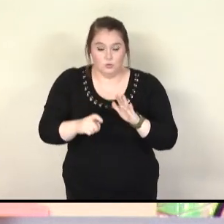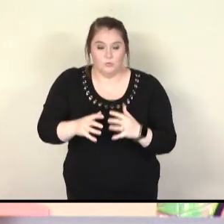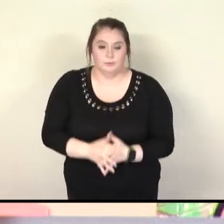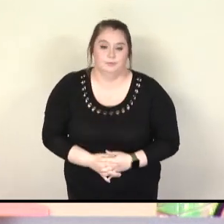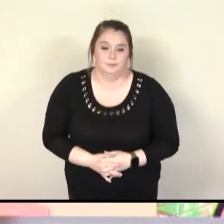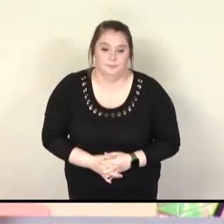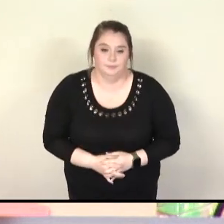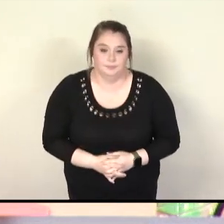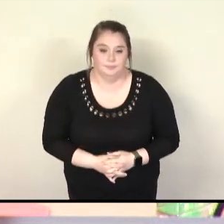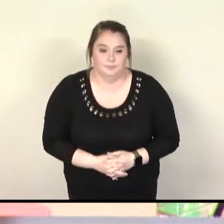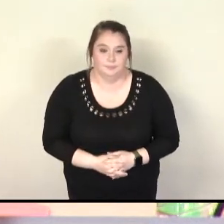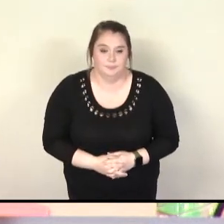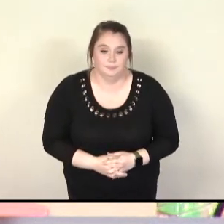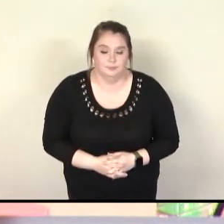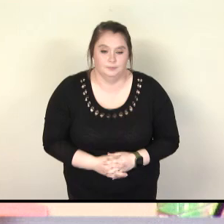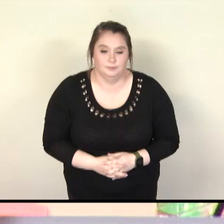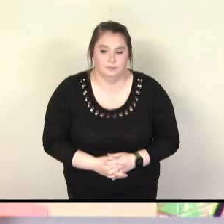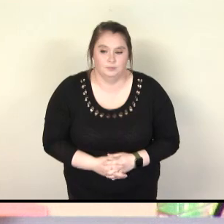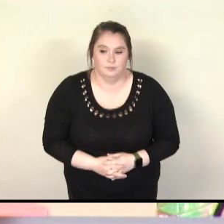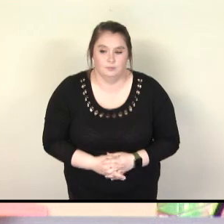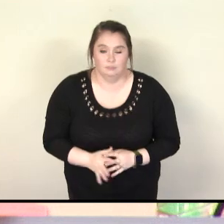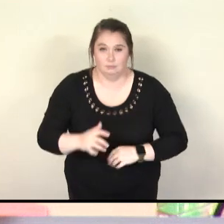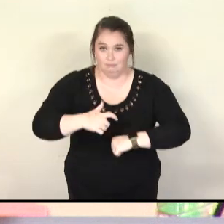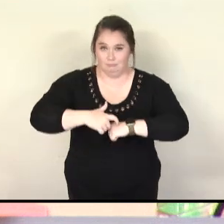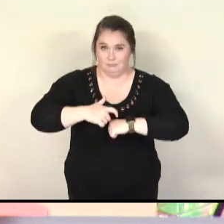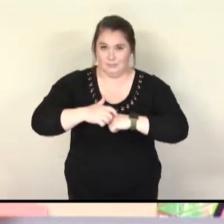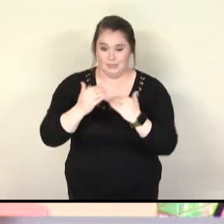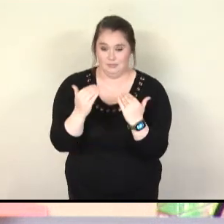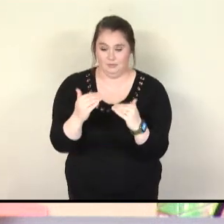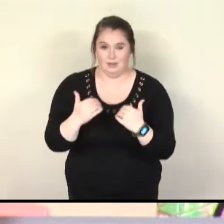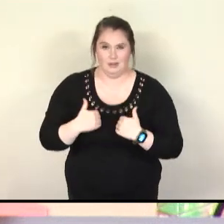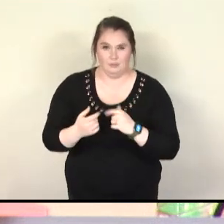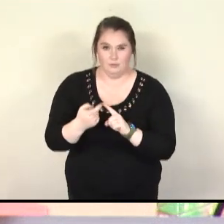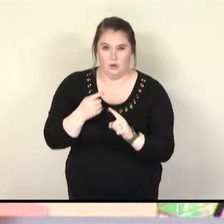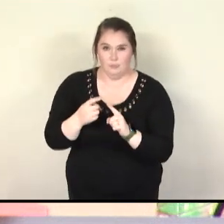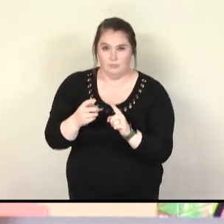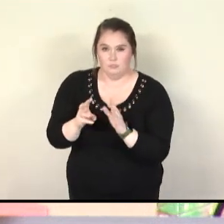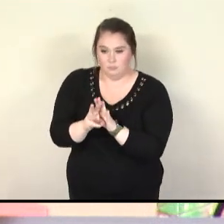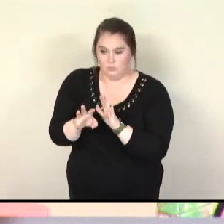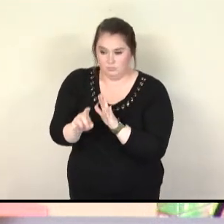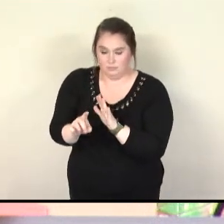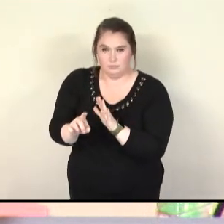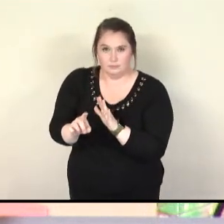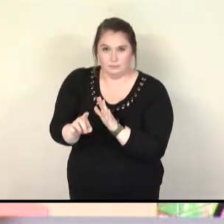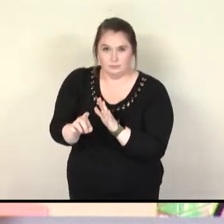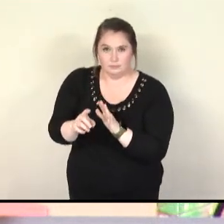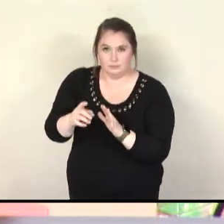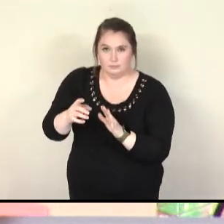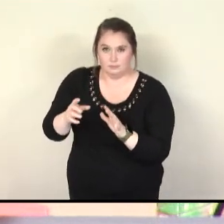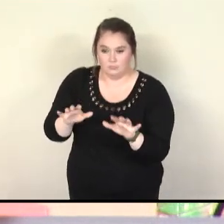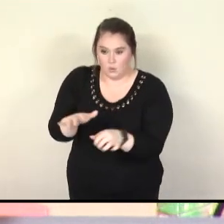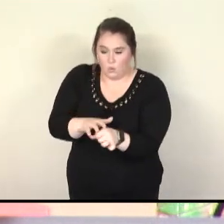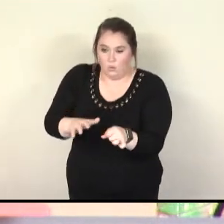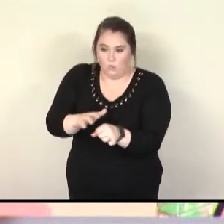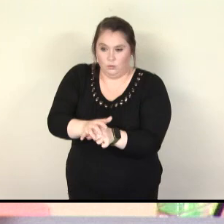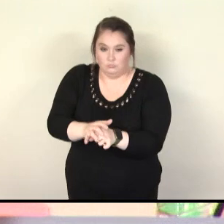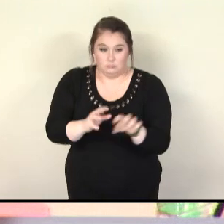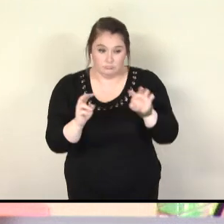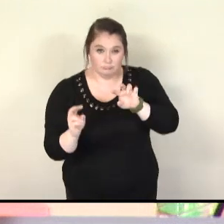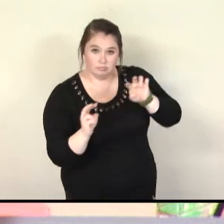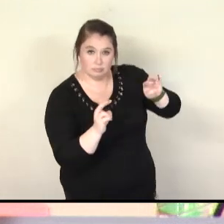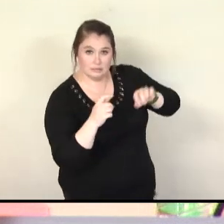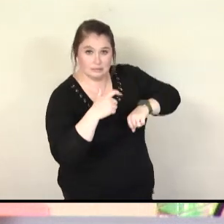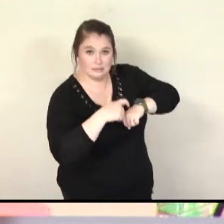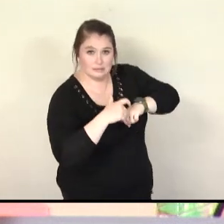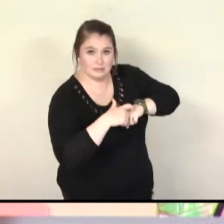3 minutes per the time limit in district's BED local. Please take note of the timer that is displayed on the